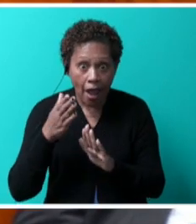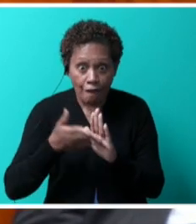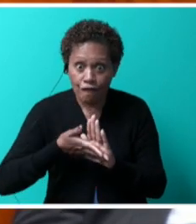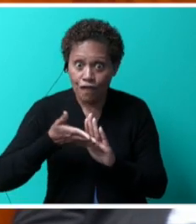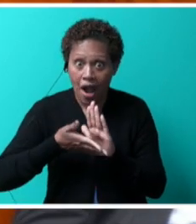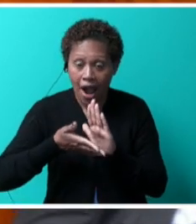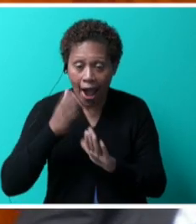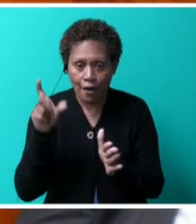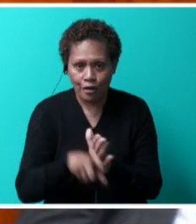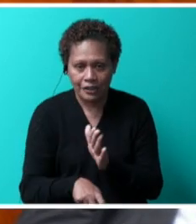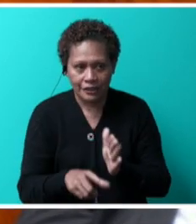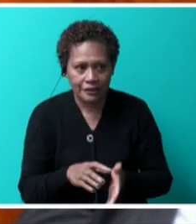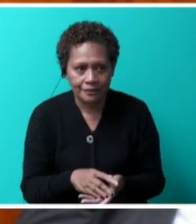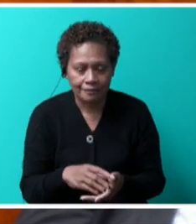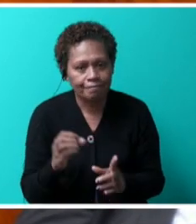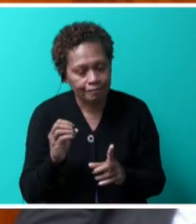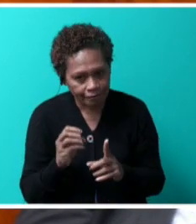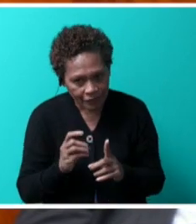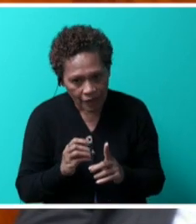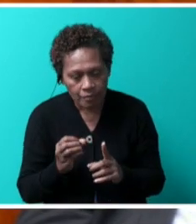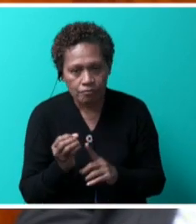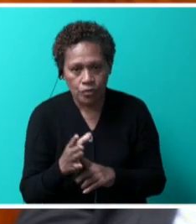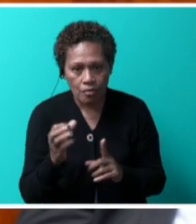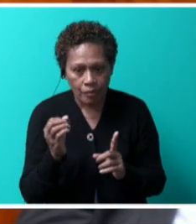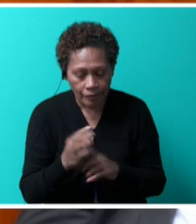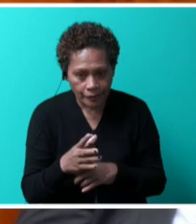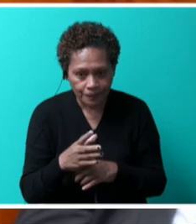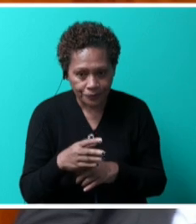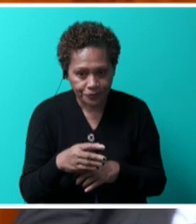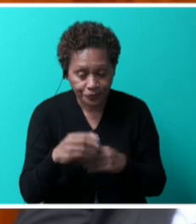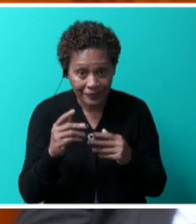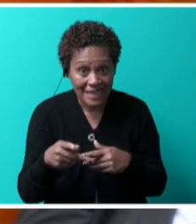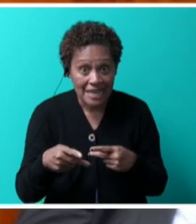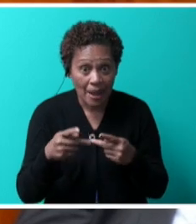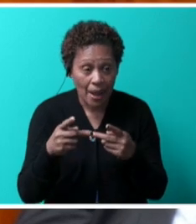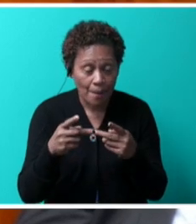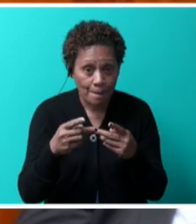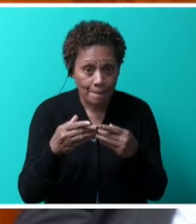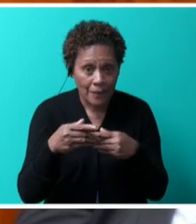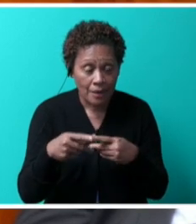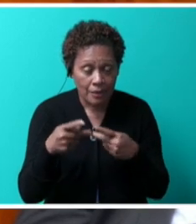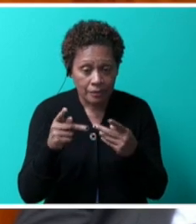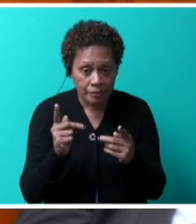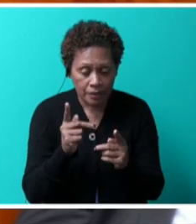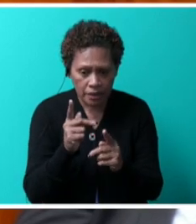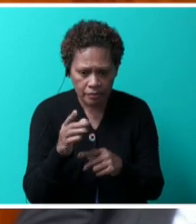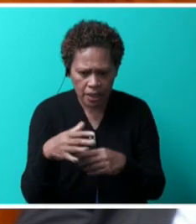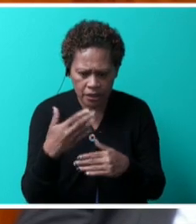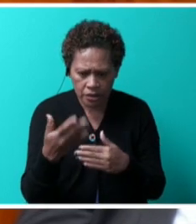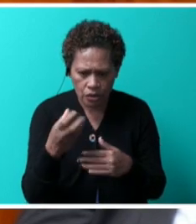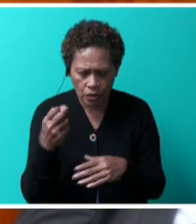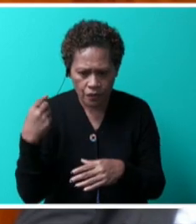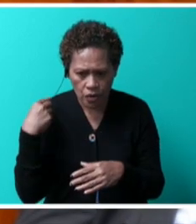Diversification provides an important supplementary income stream and serves as a buffer against